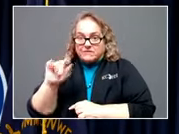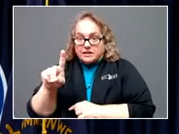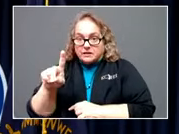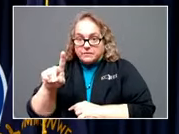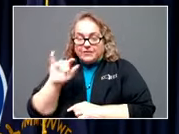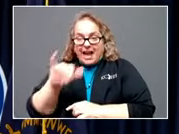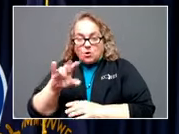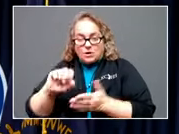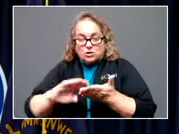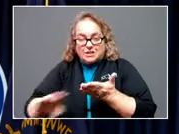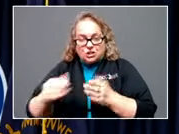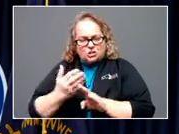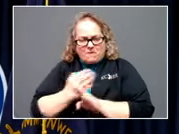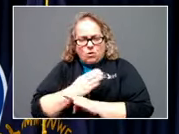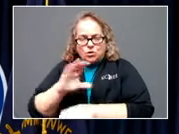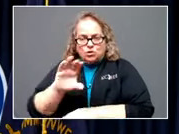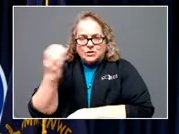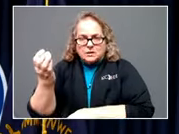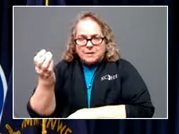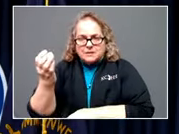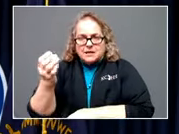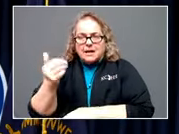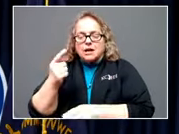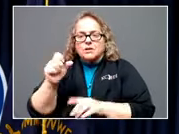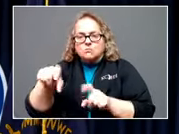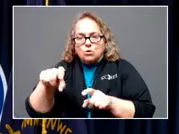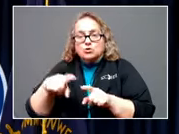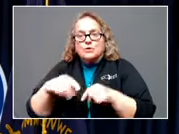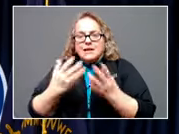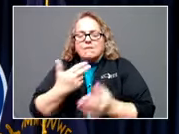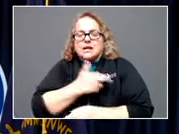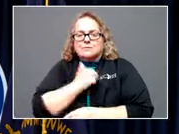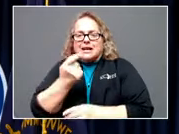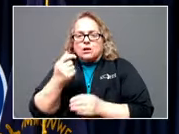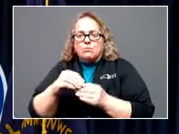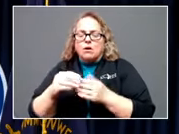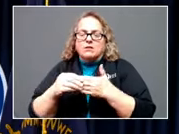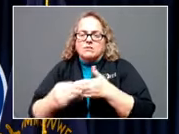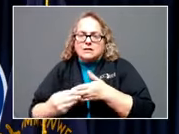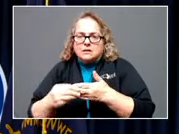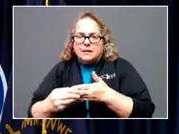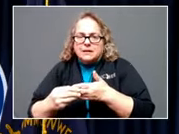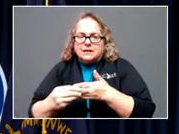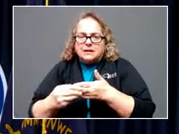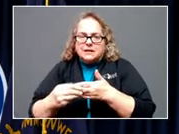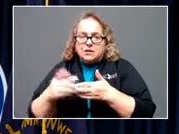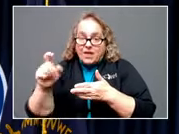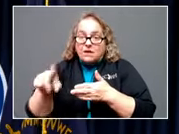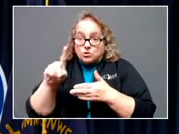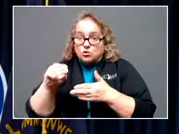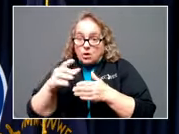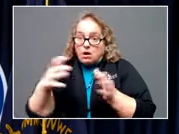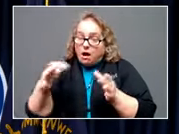and it was intended to give hospitals a little bit more leeway so that they could, now they have to do a lot of steps to get down this path, but